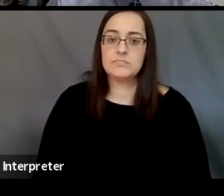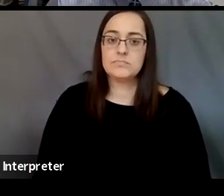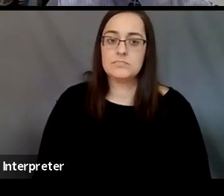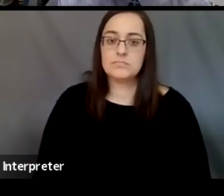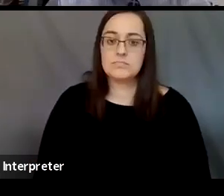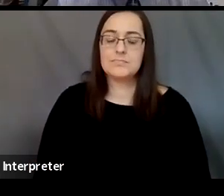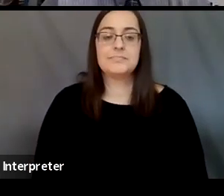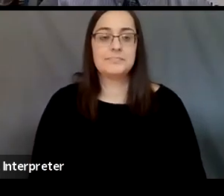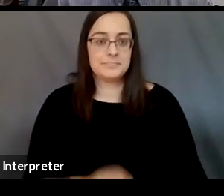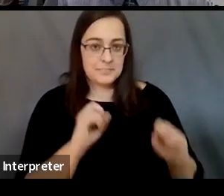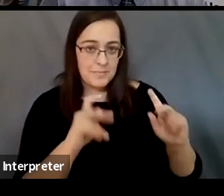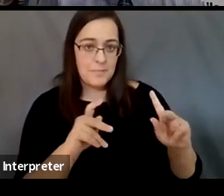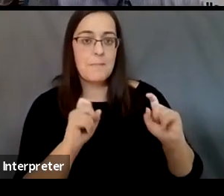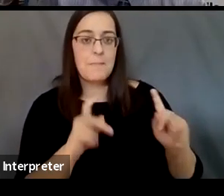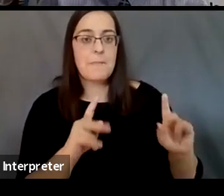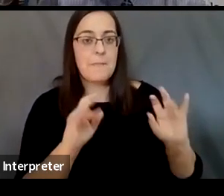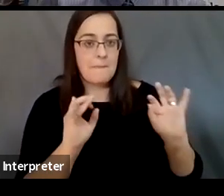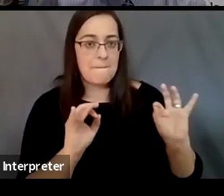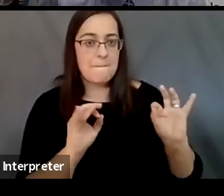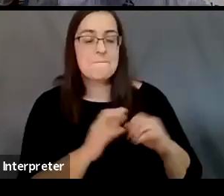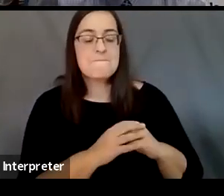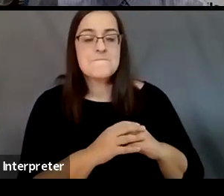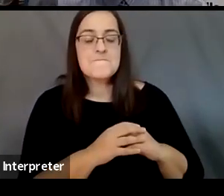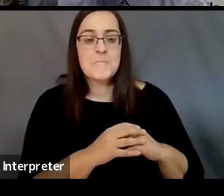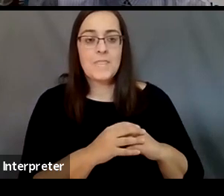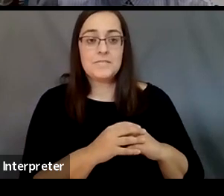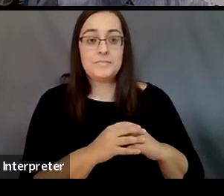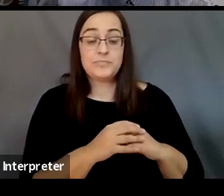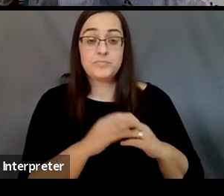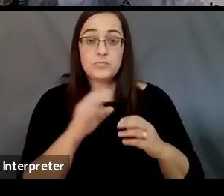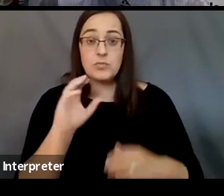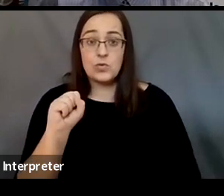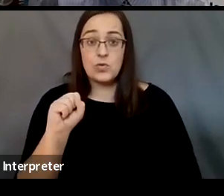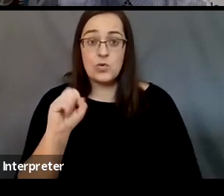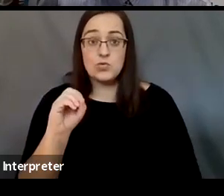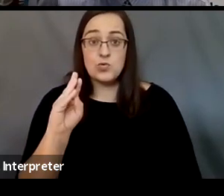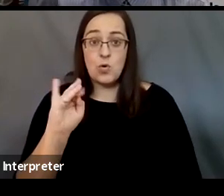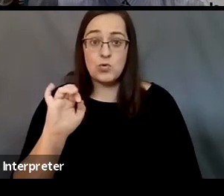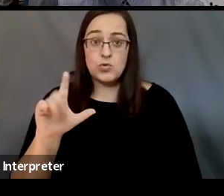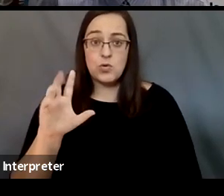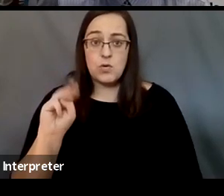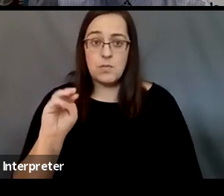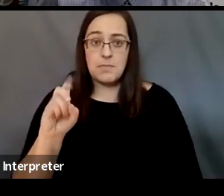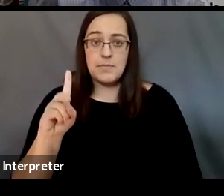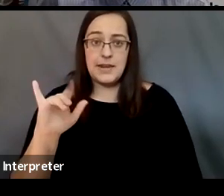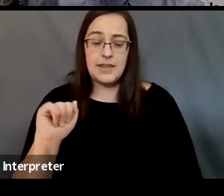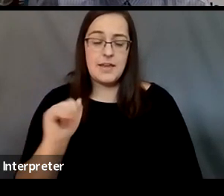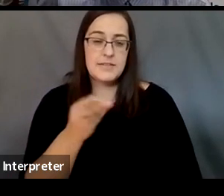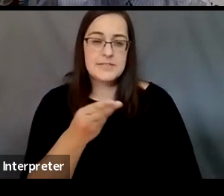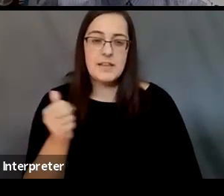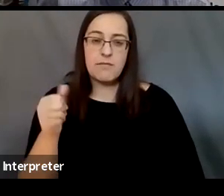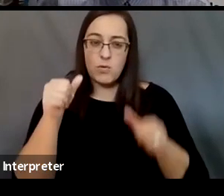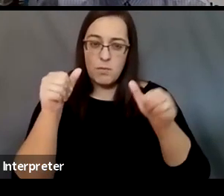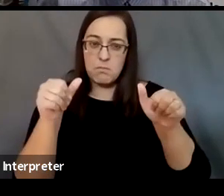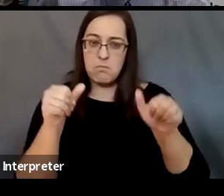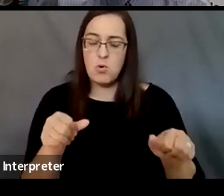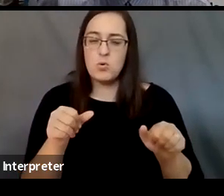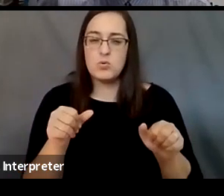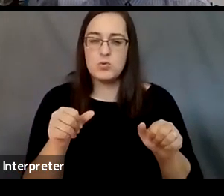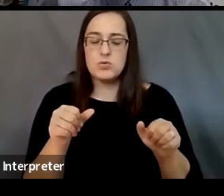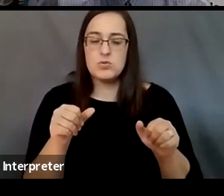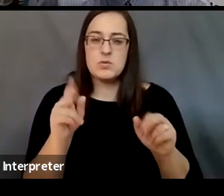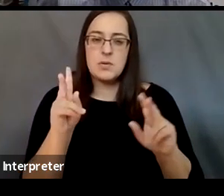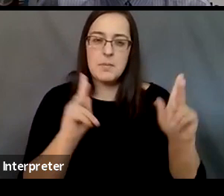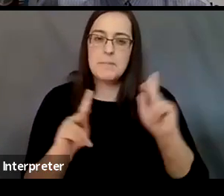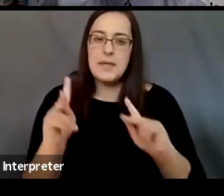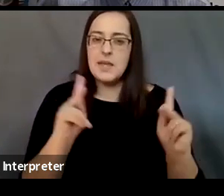Okay, perfect. And as far as social media goes, there's several posts about people kind